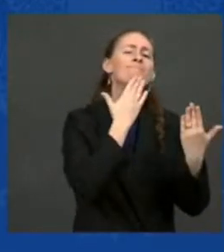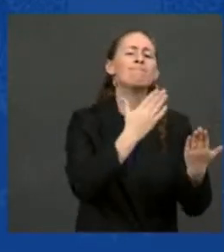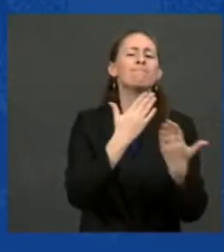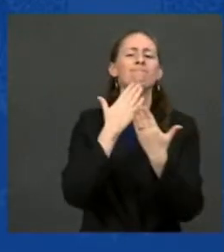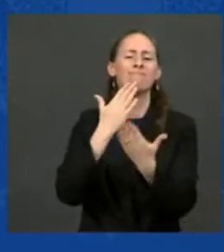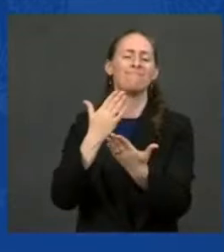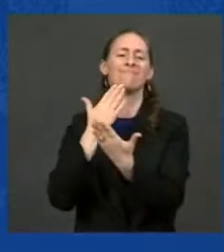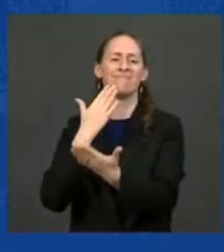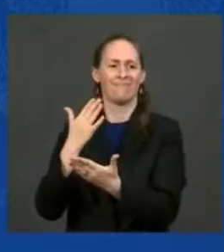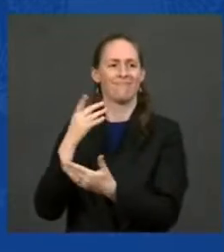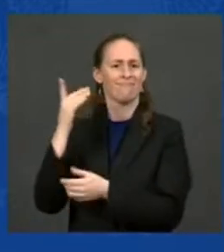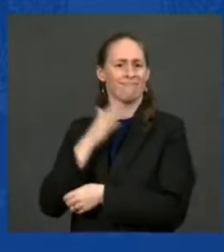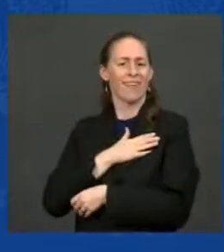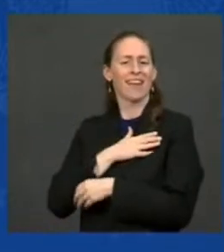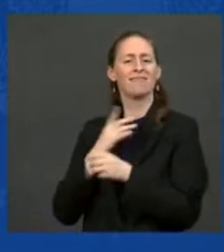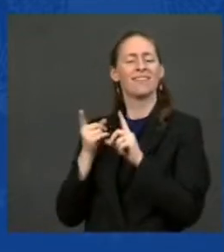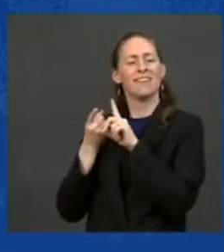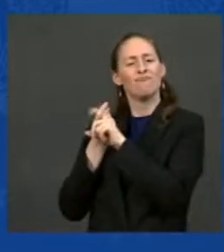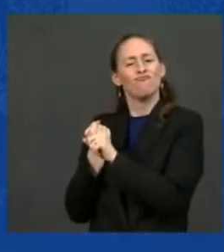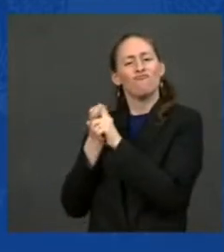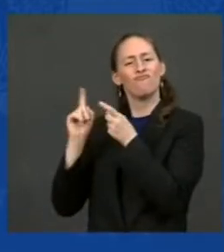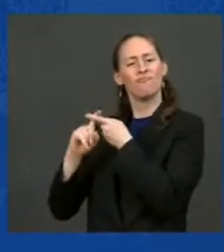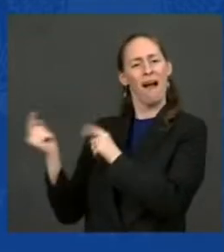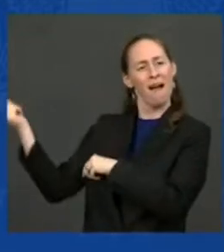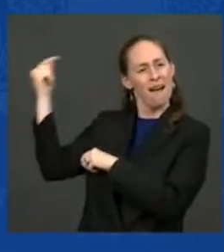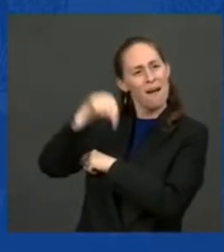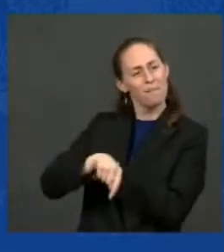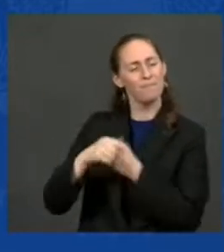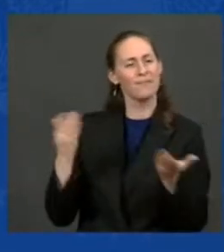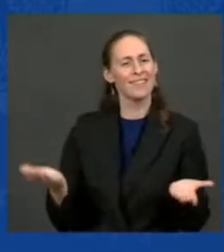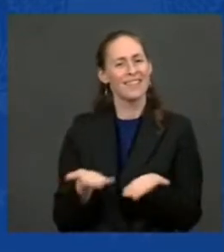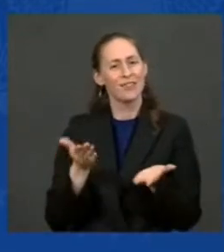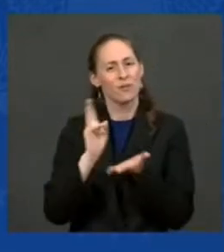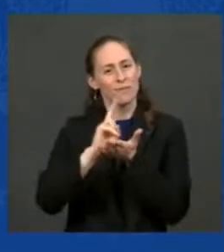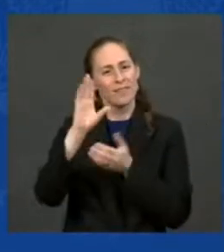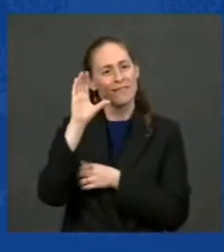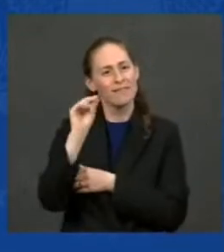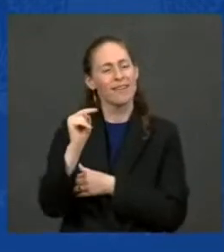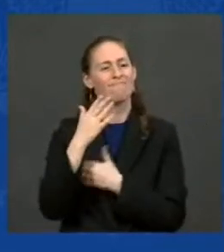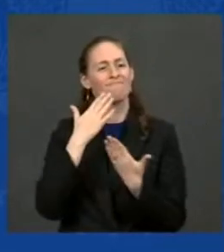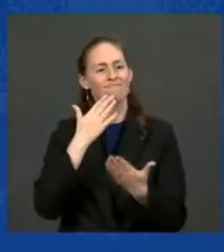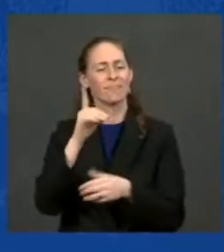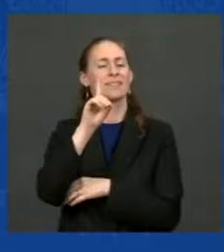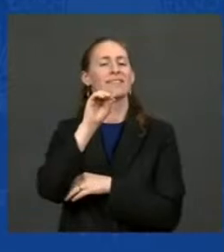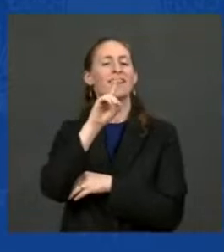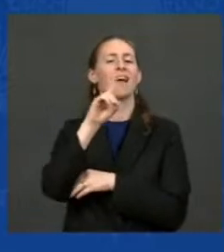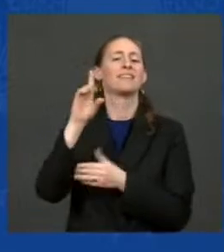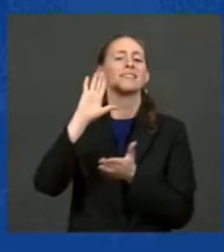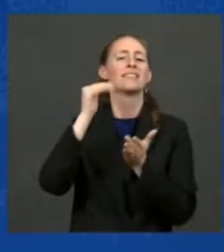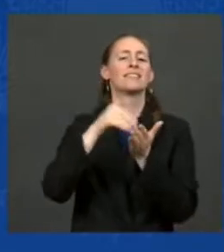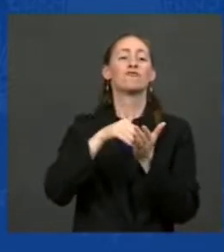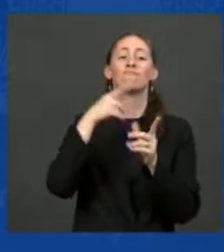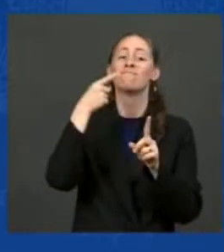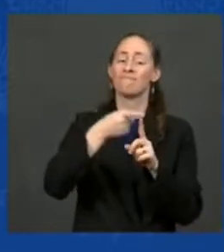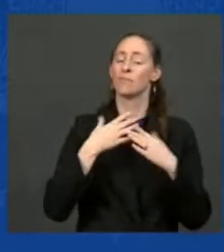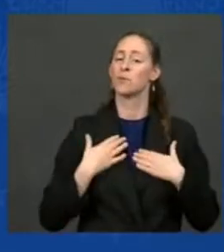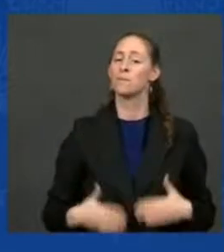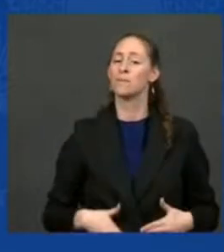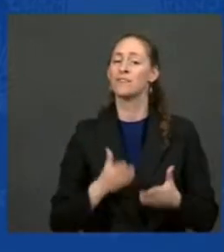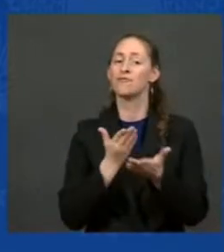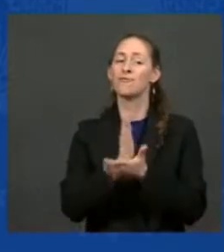to Connecticut, for coming to our flagship university, and for coming to the Dodd Center for Human Rights. My friendship with Joe